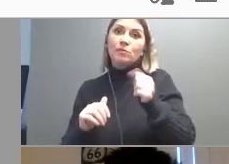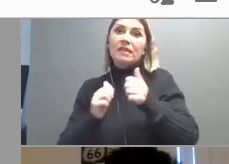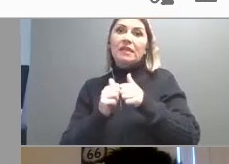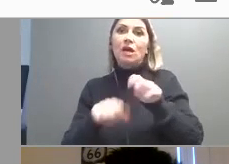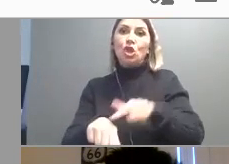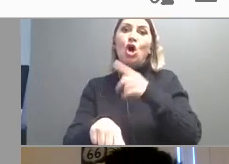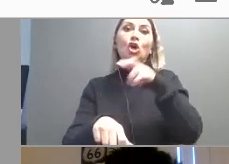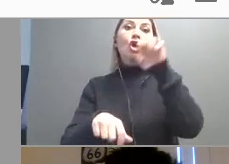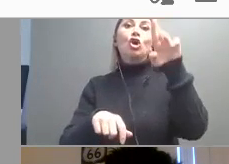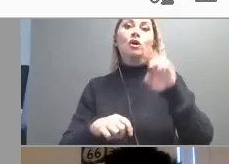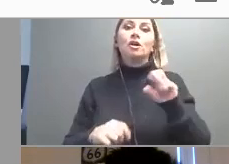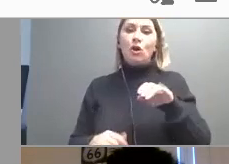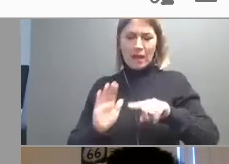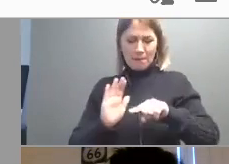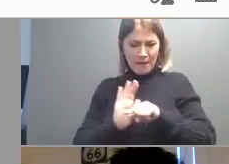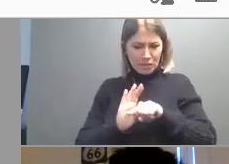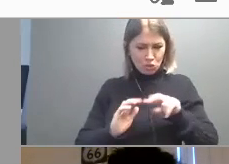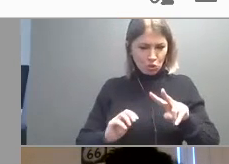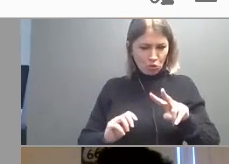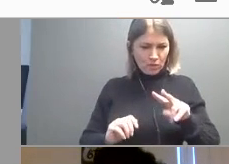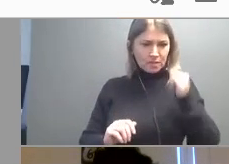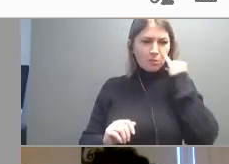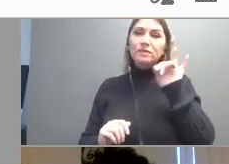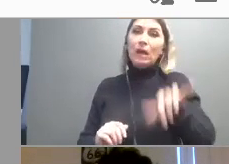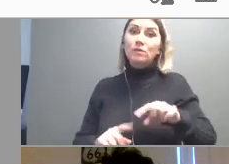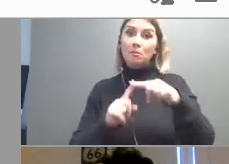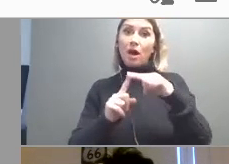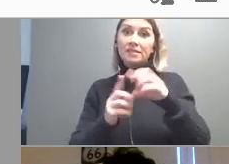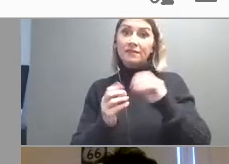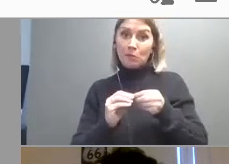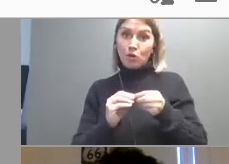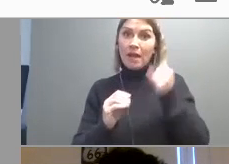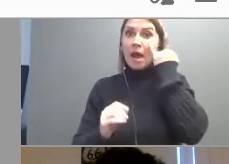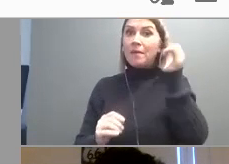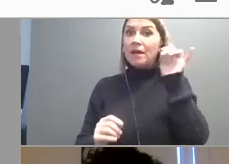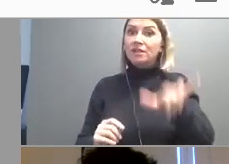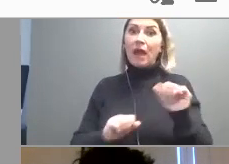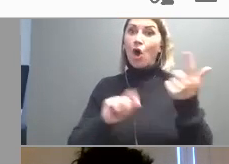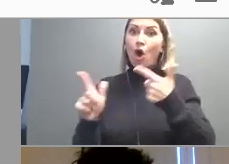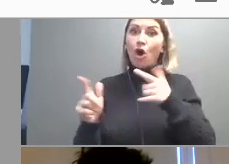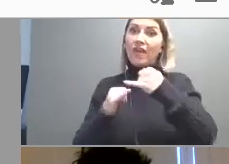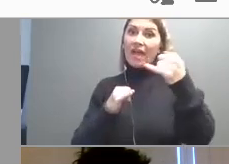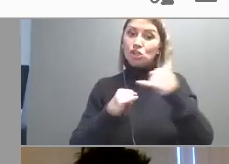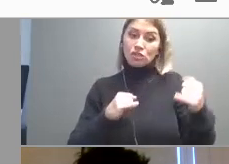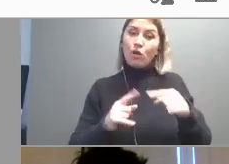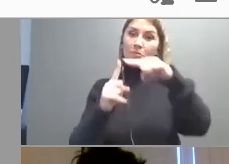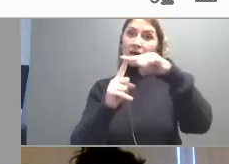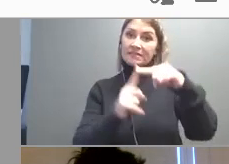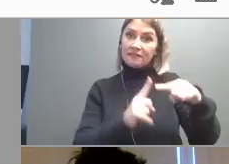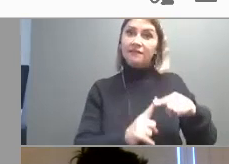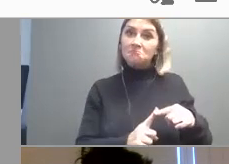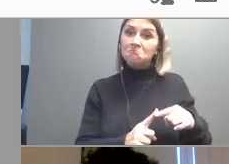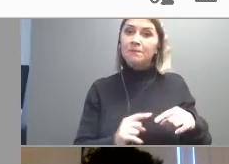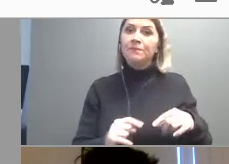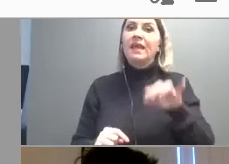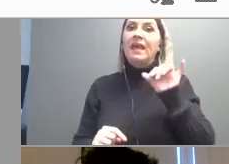that this -2 was a positive number, right? So imagine that all edges are positive edges.